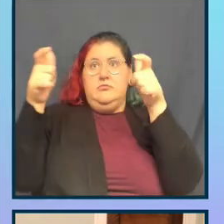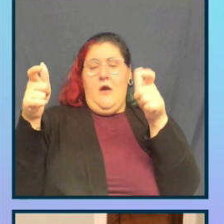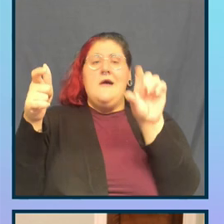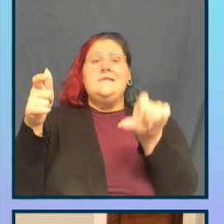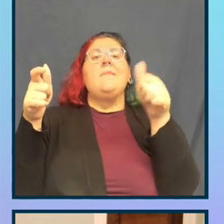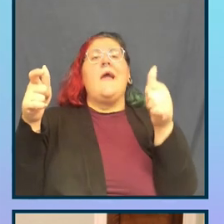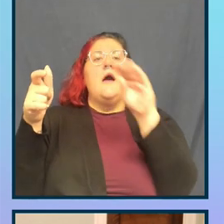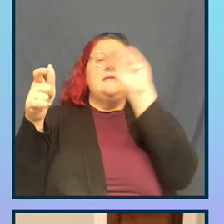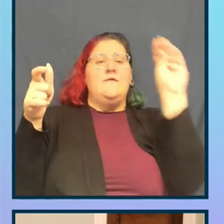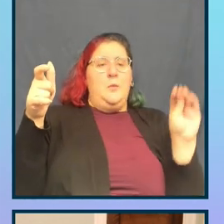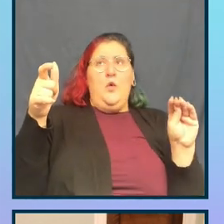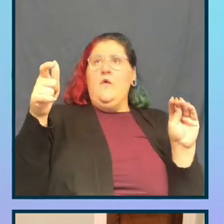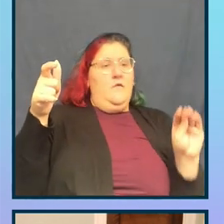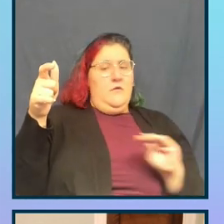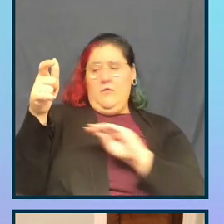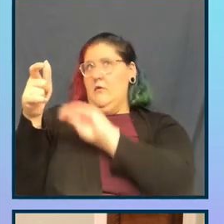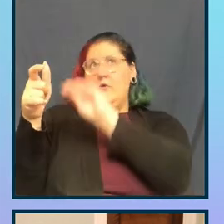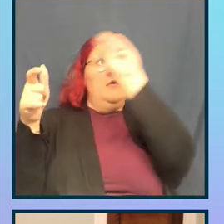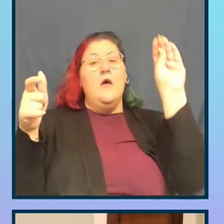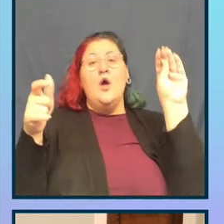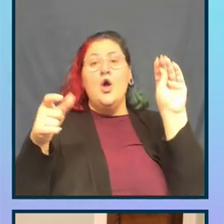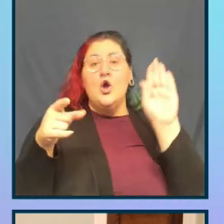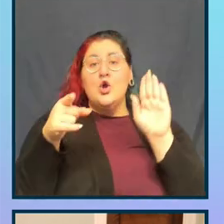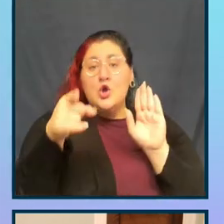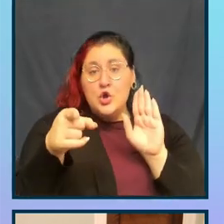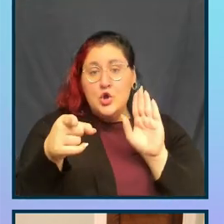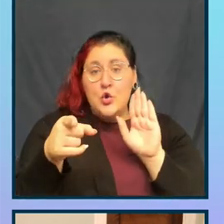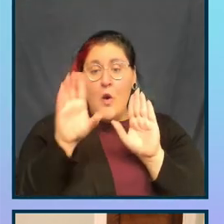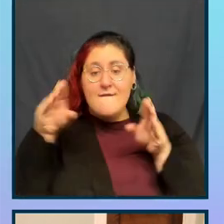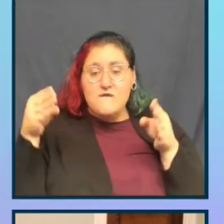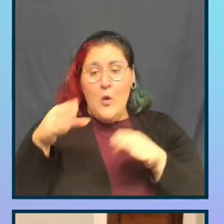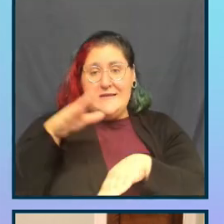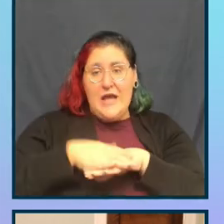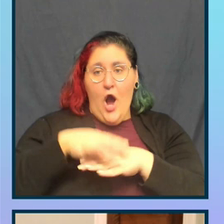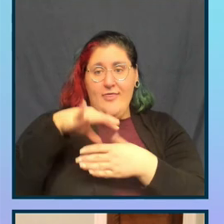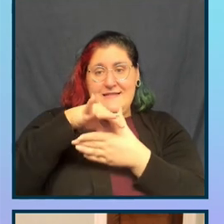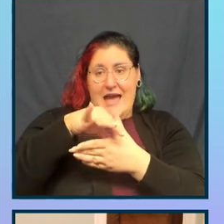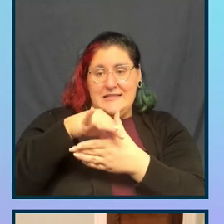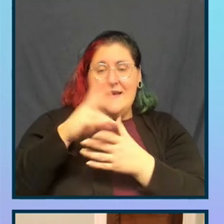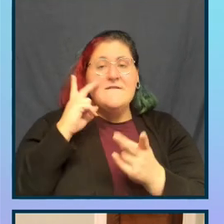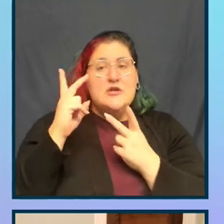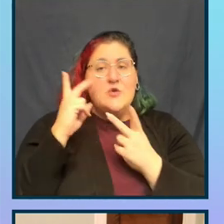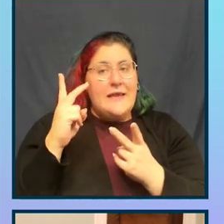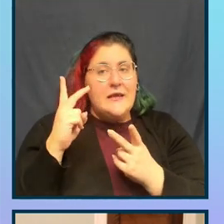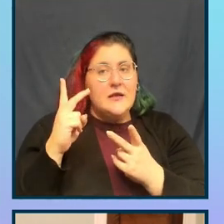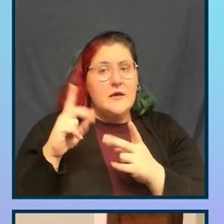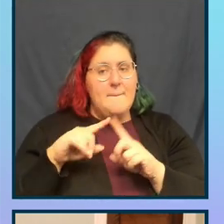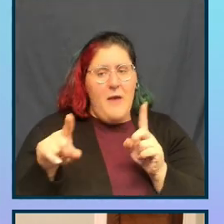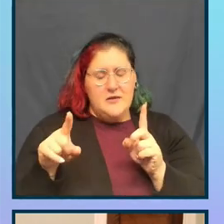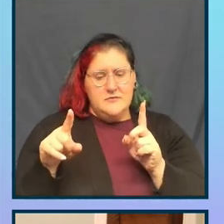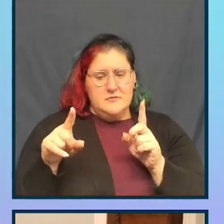You're highlighting that text visually and giving it meaning and separation. But are you only giving that